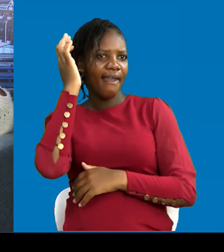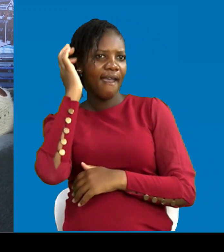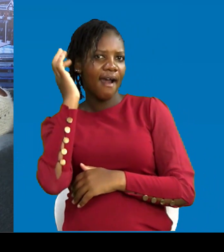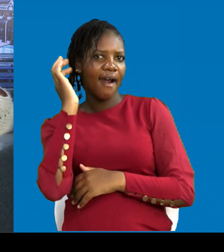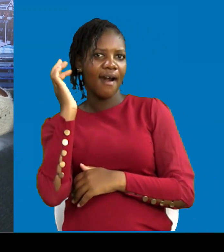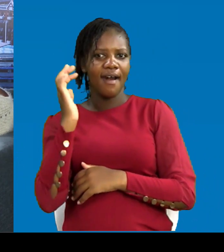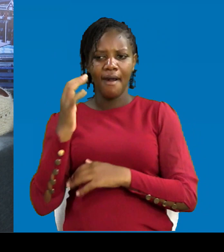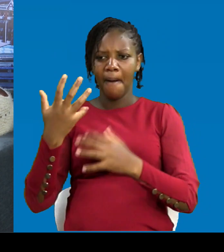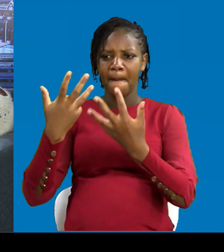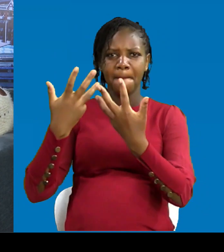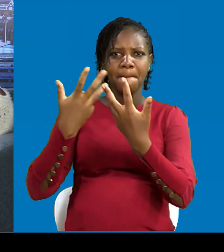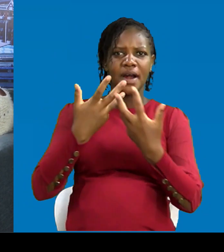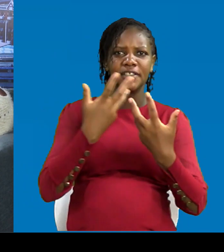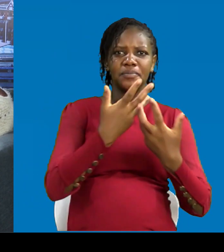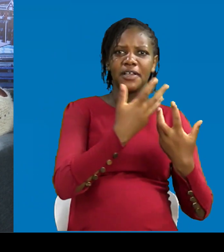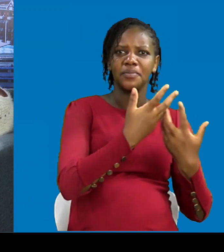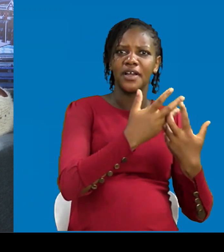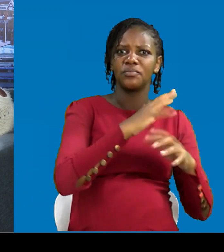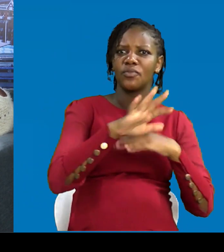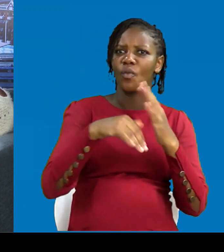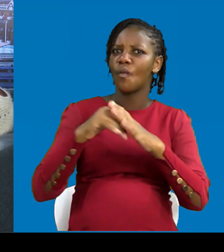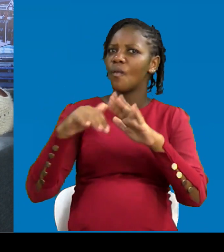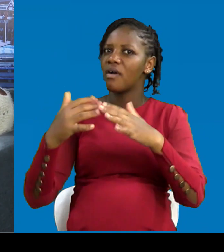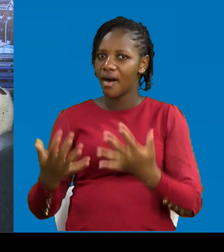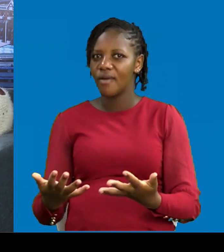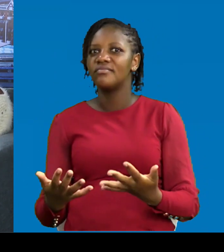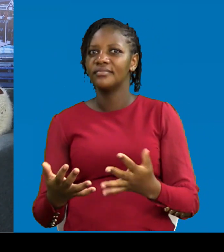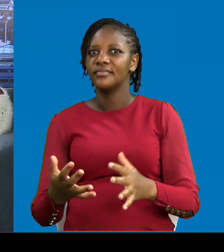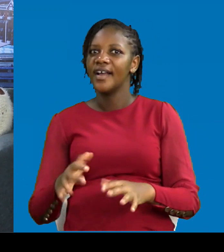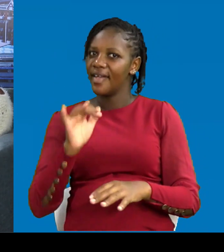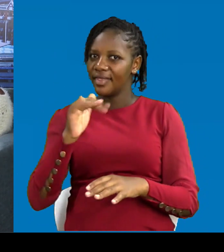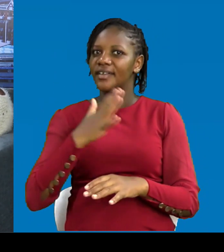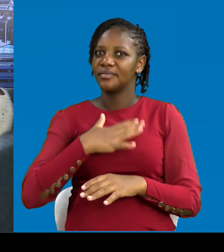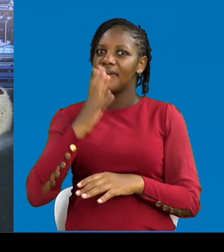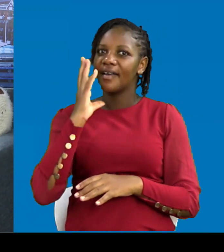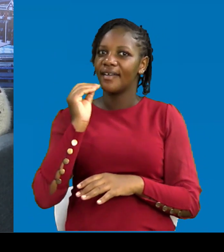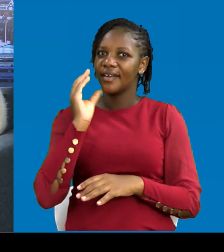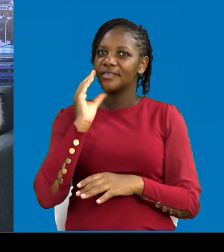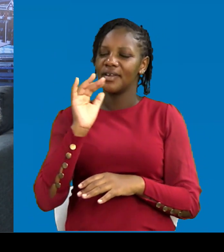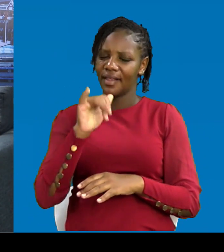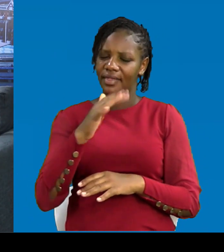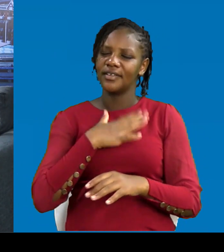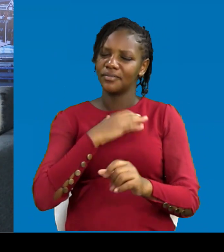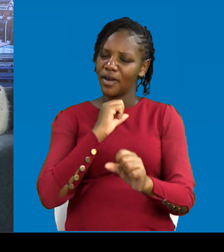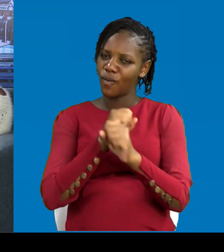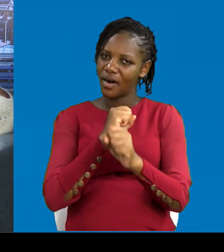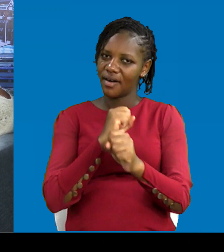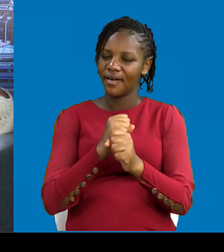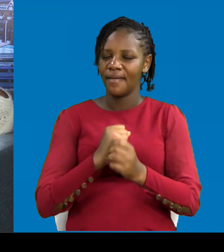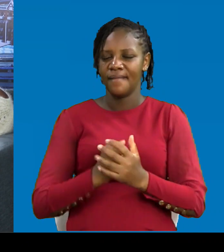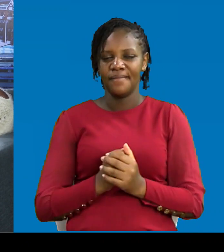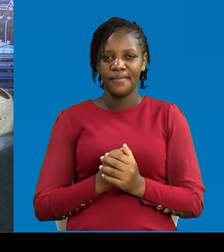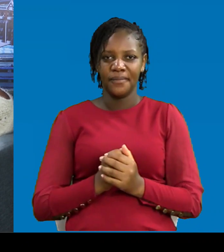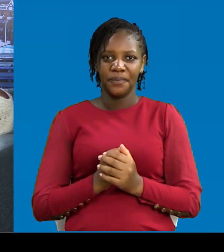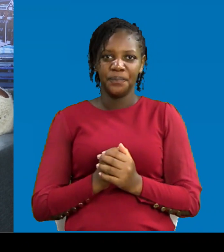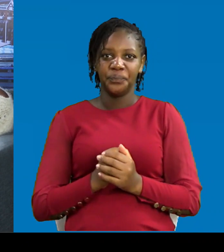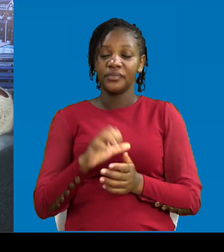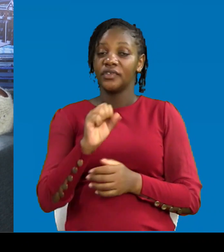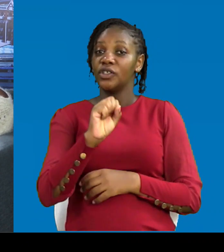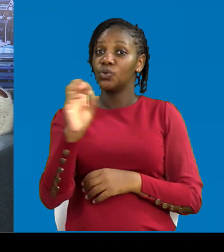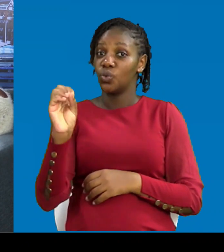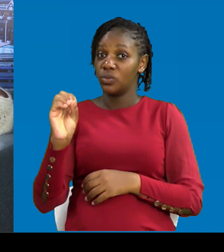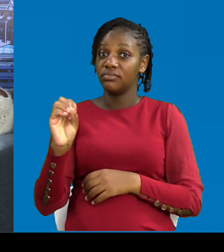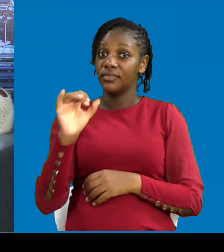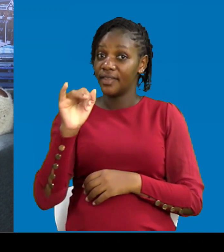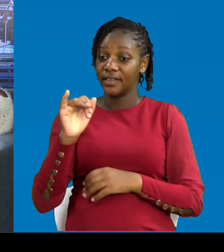the shoes. So the whole entire look, not just the outfit, which is more of what a designer would do. So yeah, that's